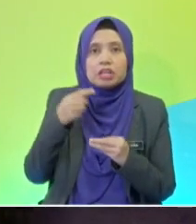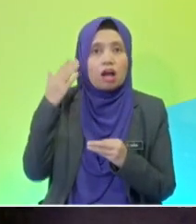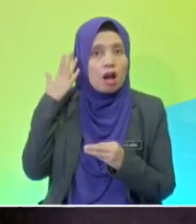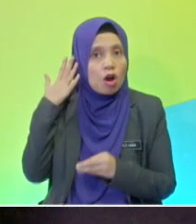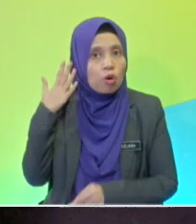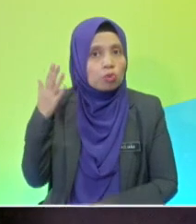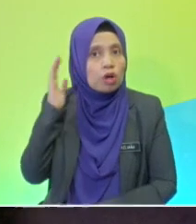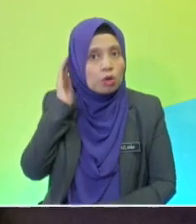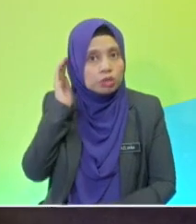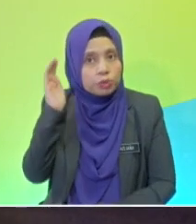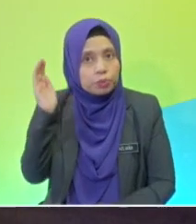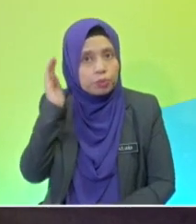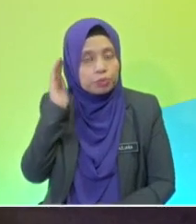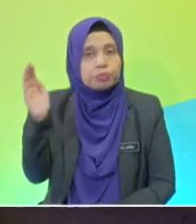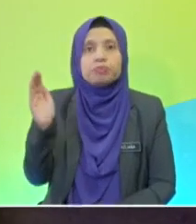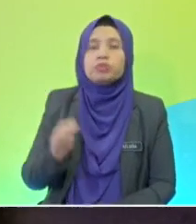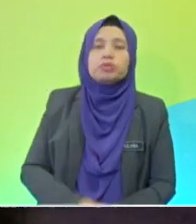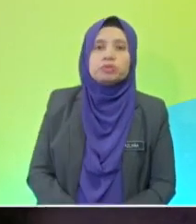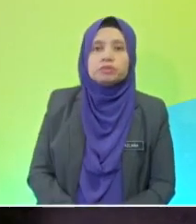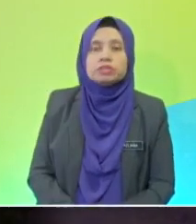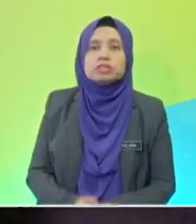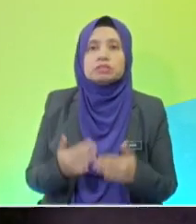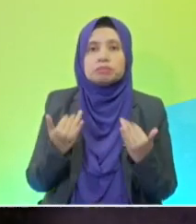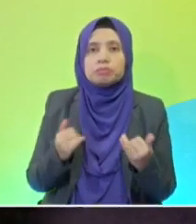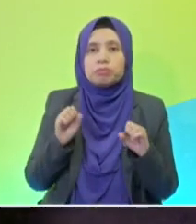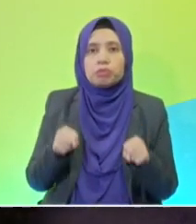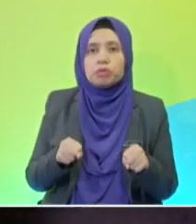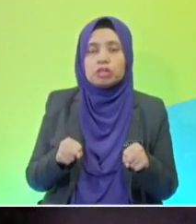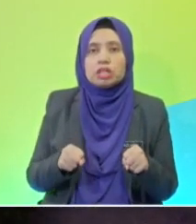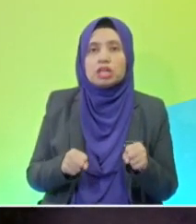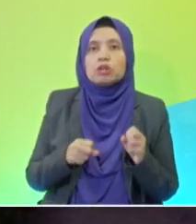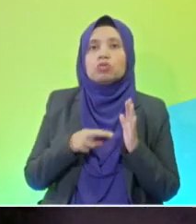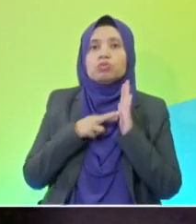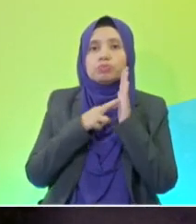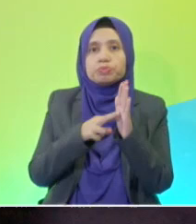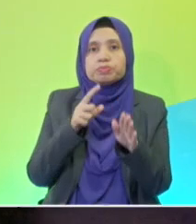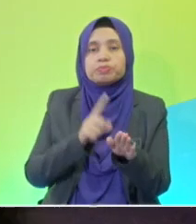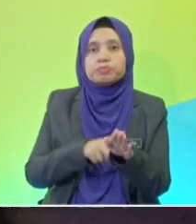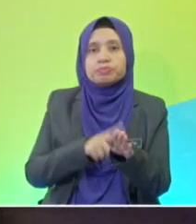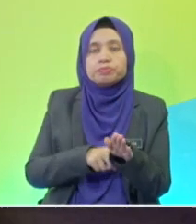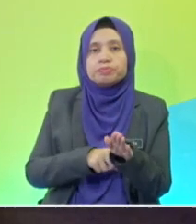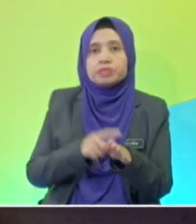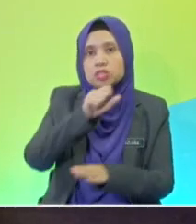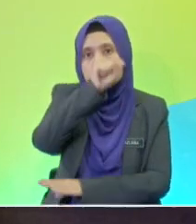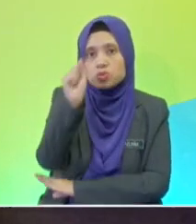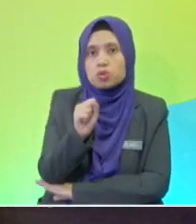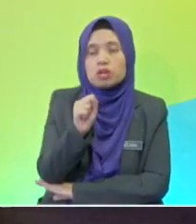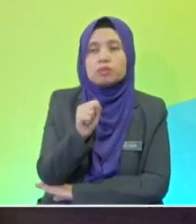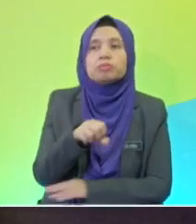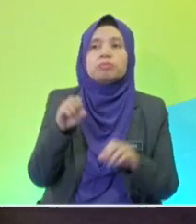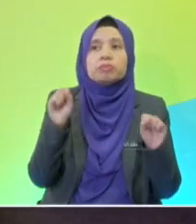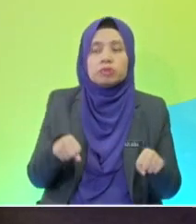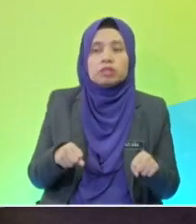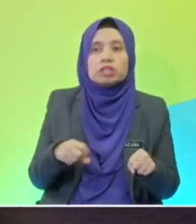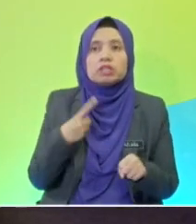58, right, Teacher M? Yes, page 58. Right, so okay. now we will refer to the question one more time. Okay? Right. Would you like to check with the